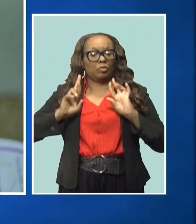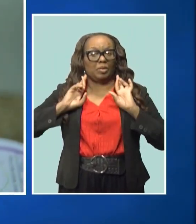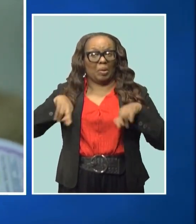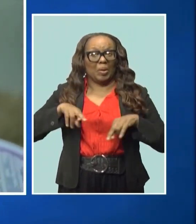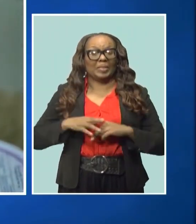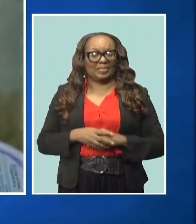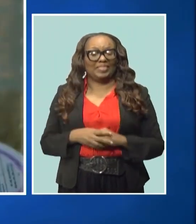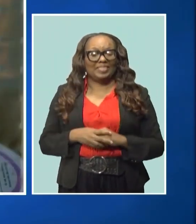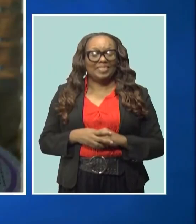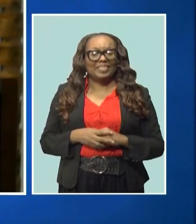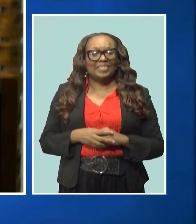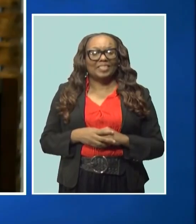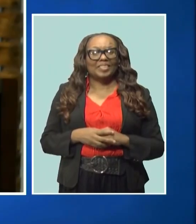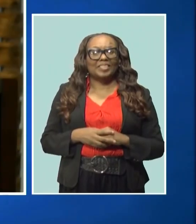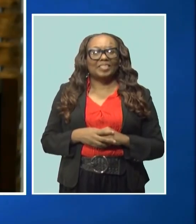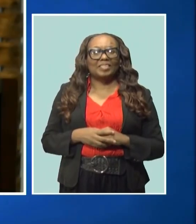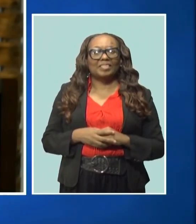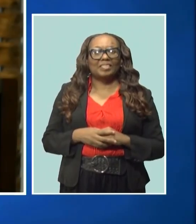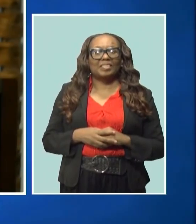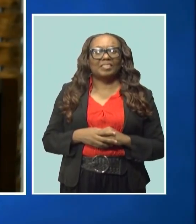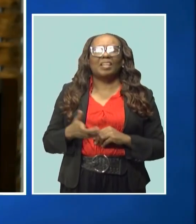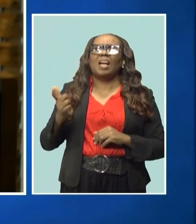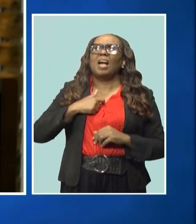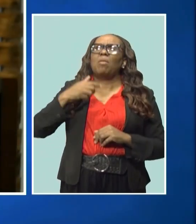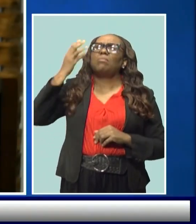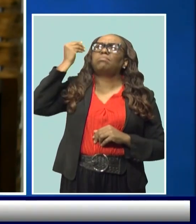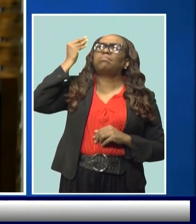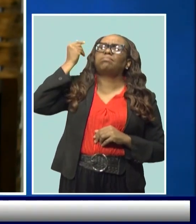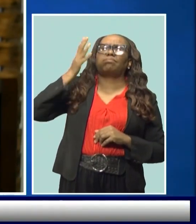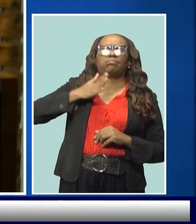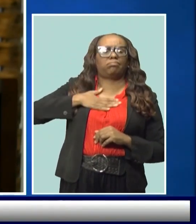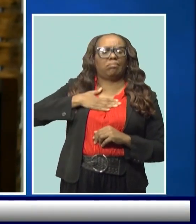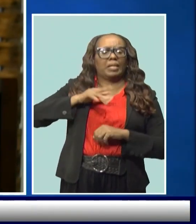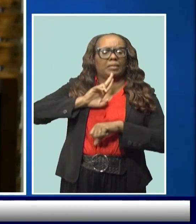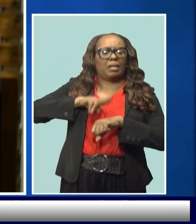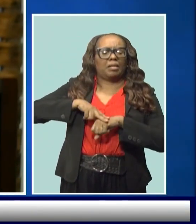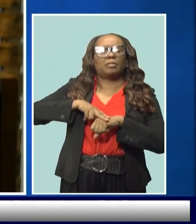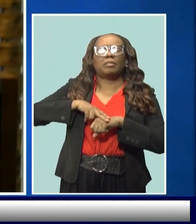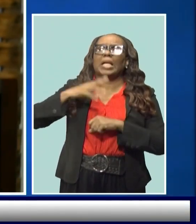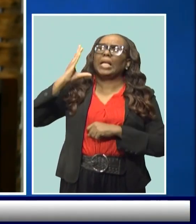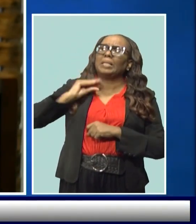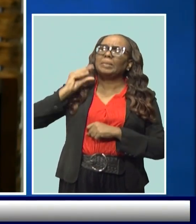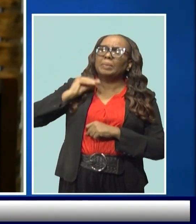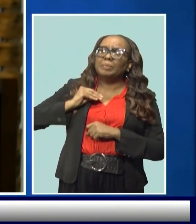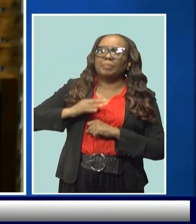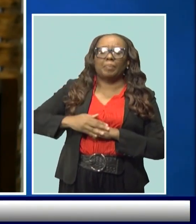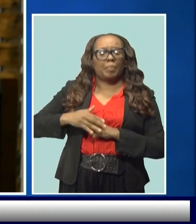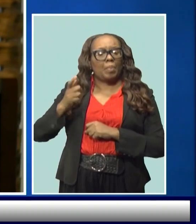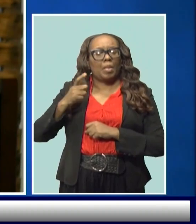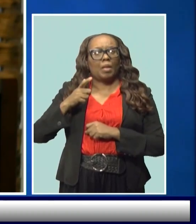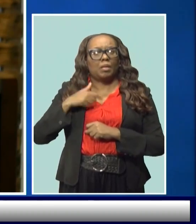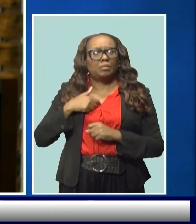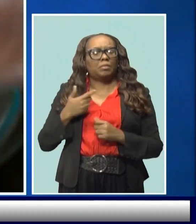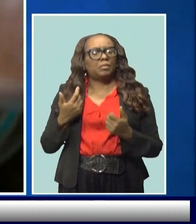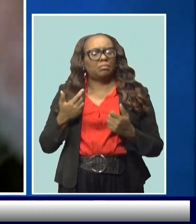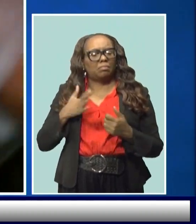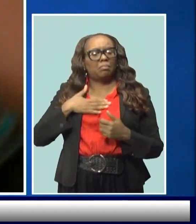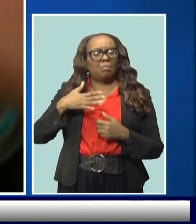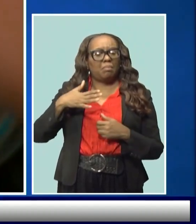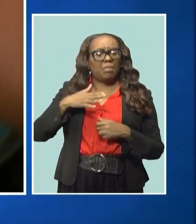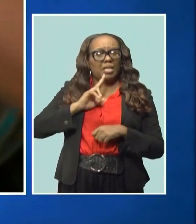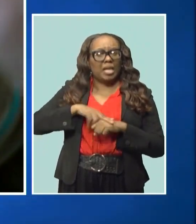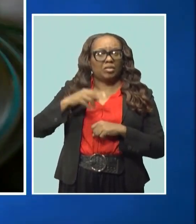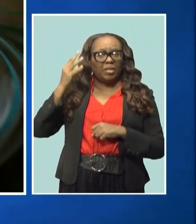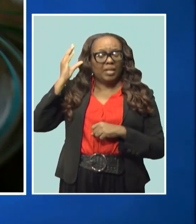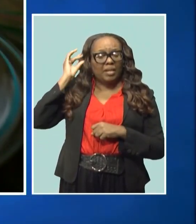I was going back on my natural journey, it was hard to find stuff to moisturize my hair with. So